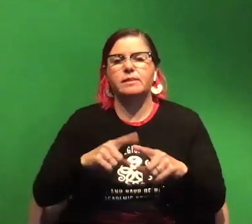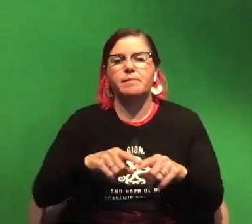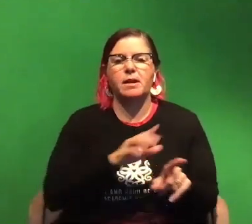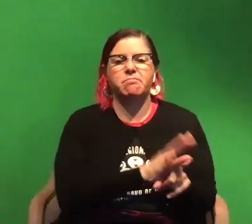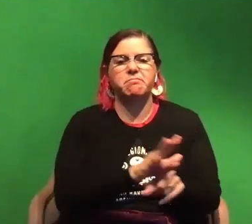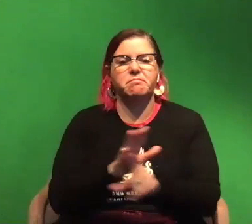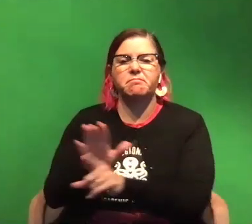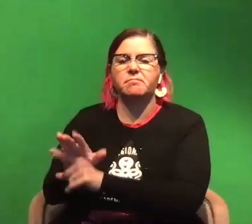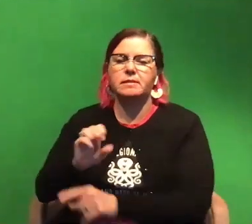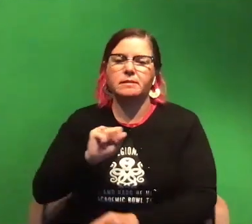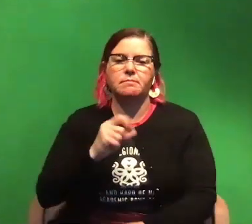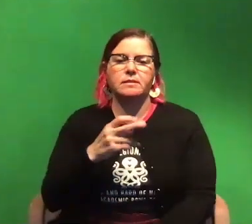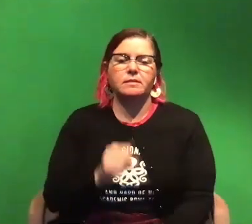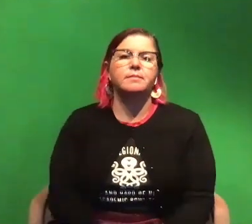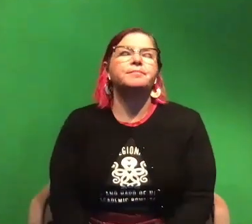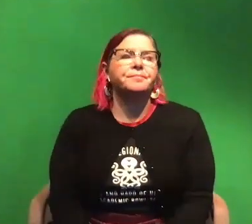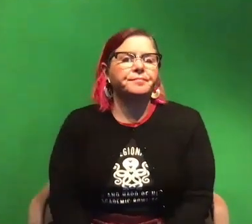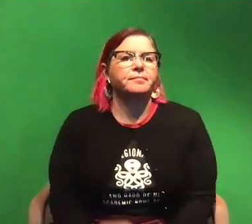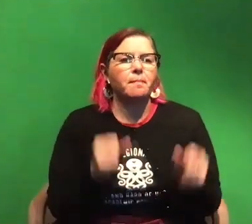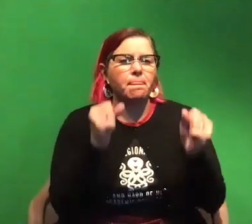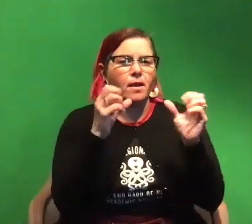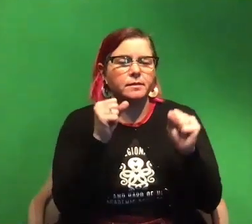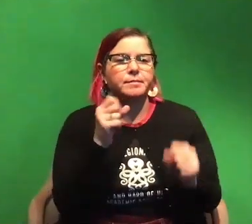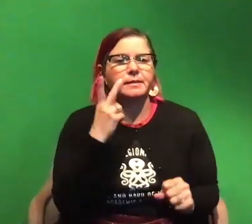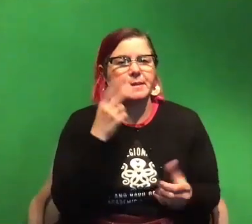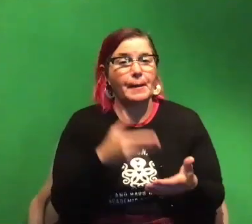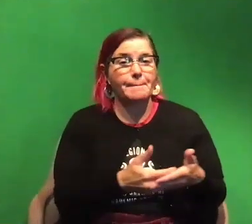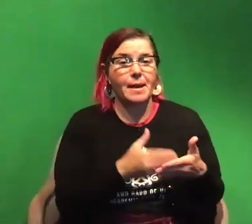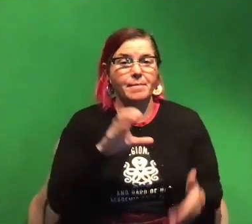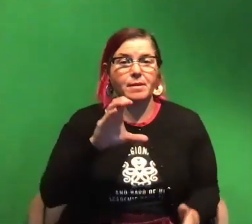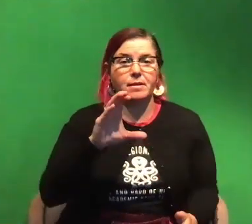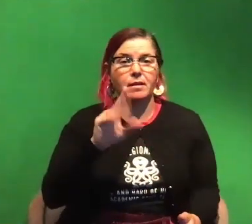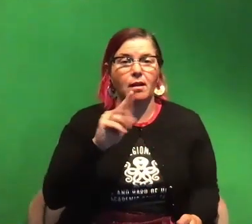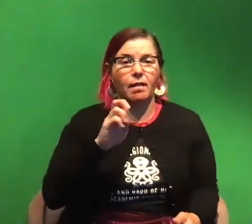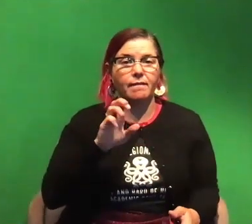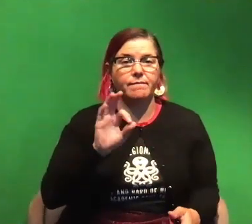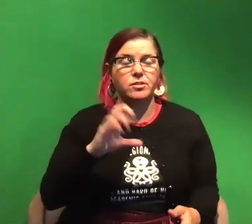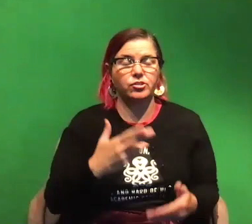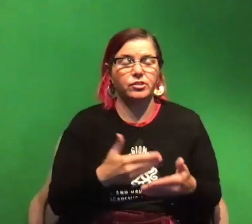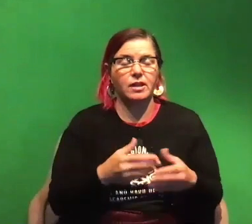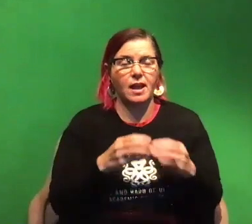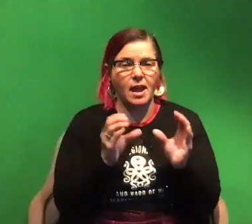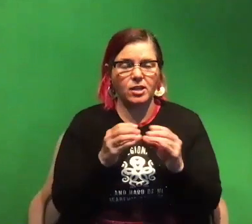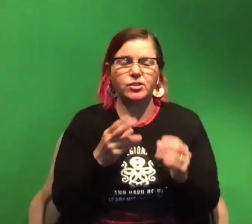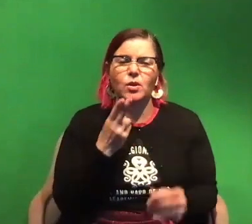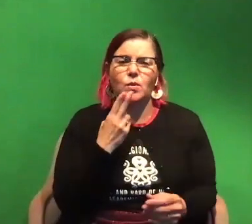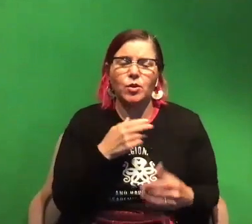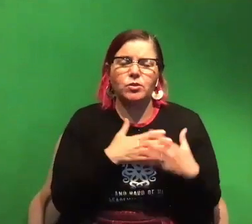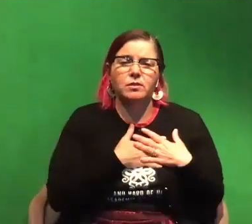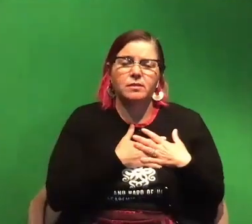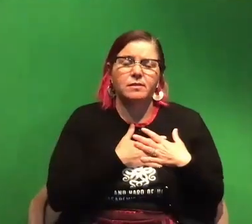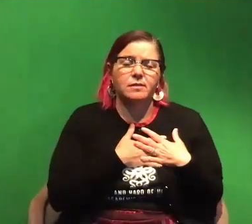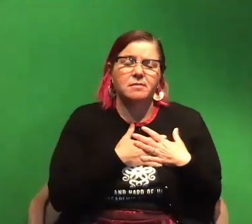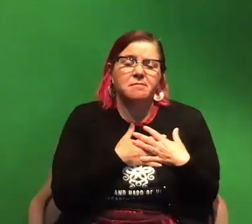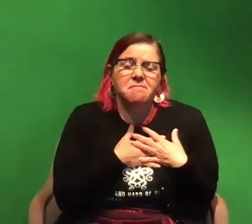species. Awesome. Seeing baby cuttlefish hatch is so cute. It breaks my heart because they're just